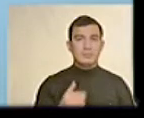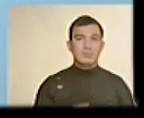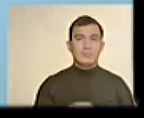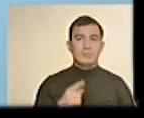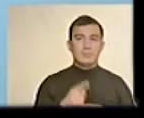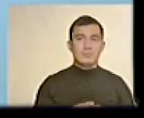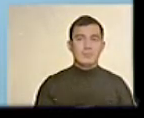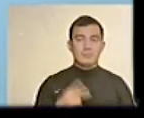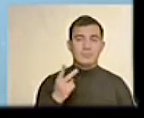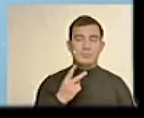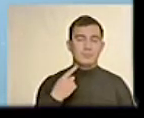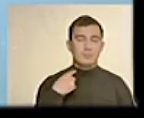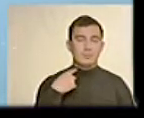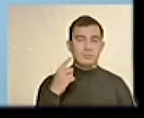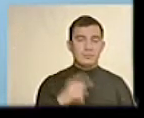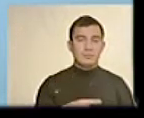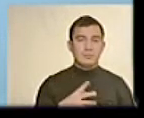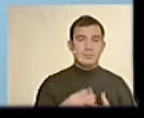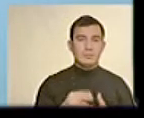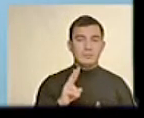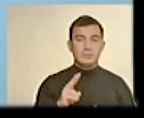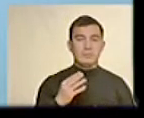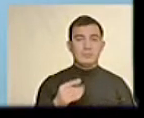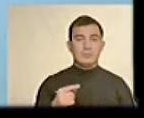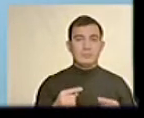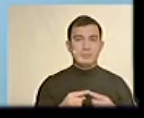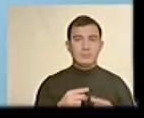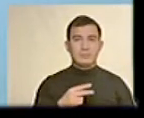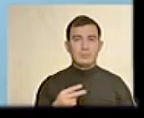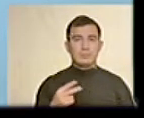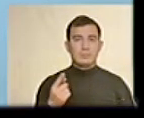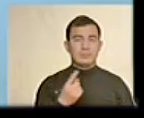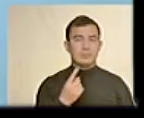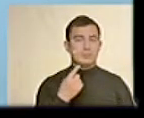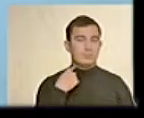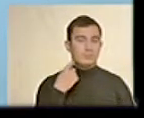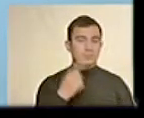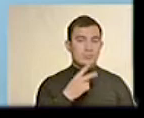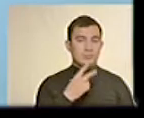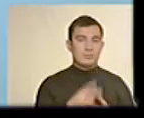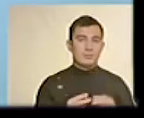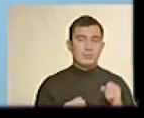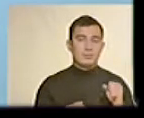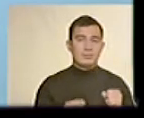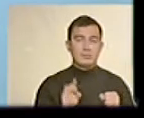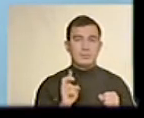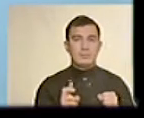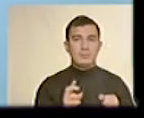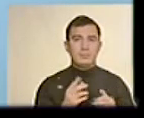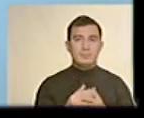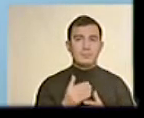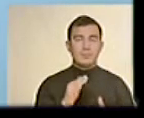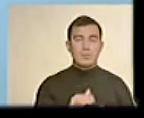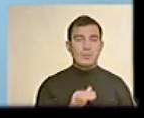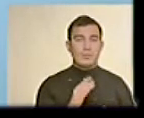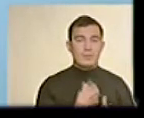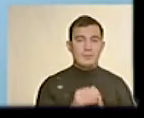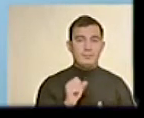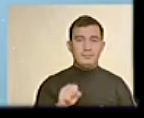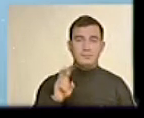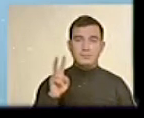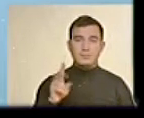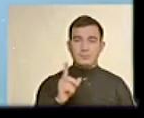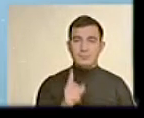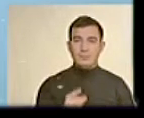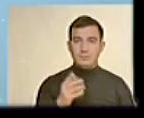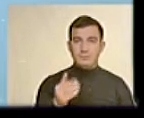kvadratiga teng. Demak, mana bu 1-chi son, bu 2-chi son. birinchi son kvadrati qo'shuv